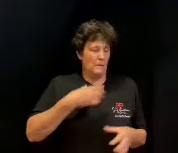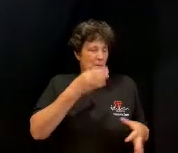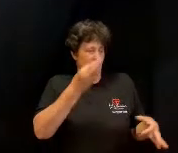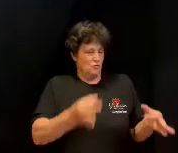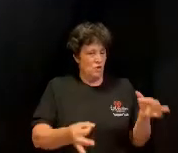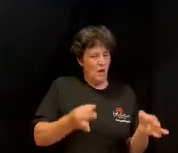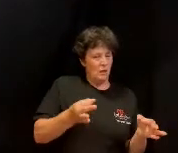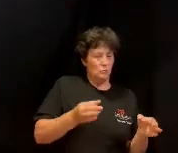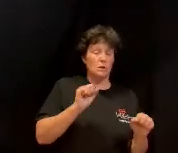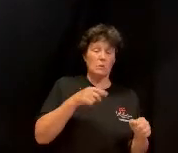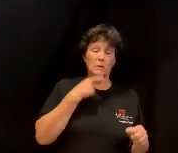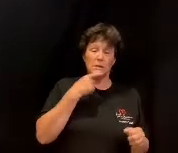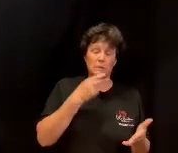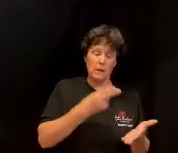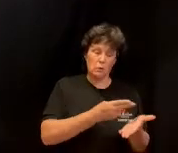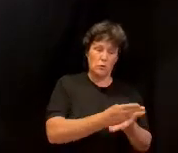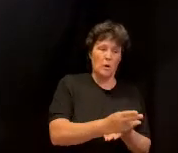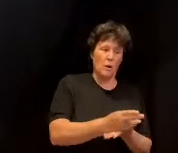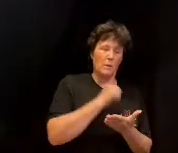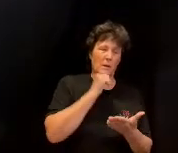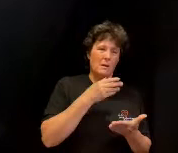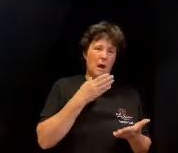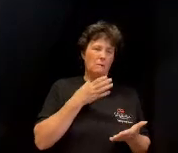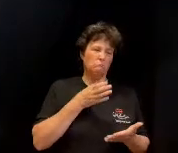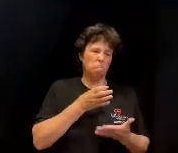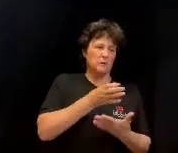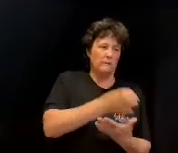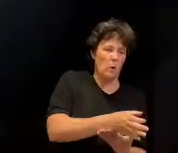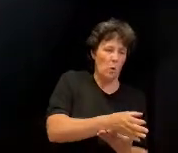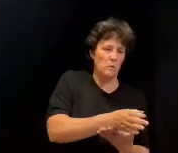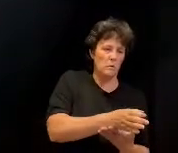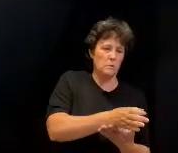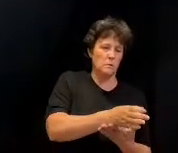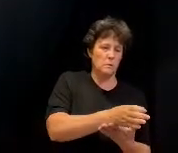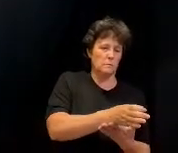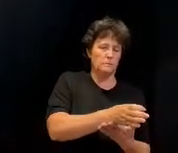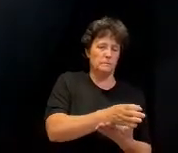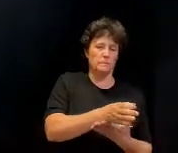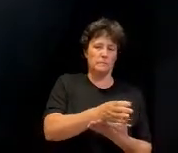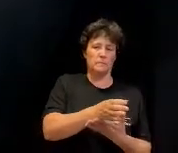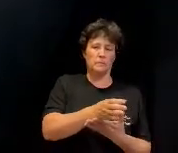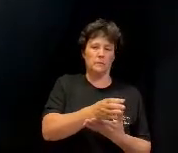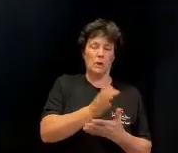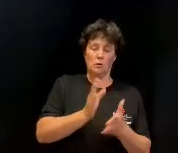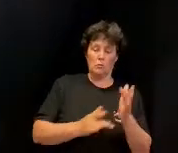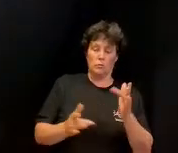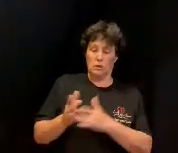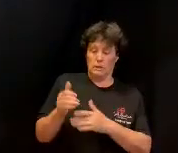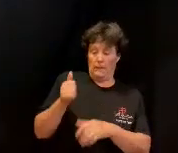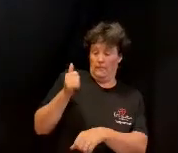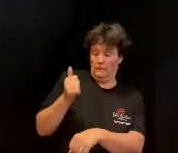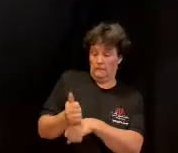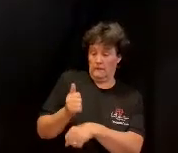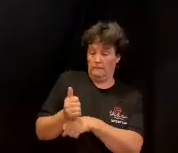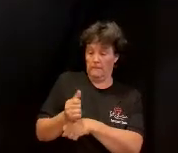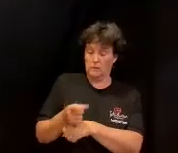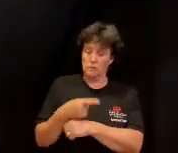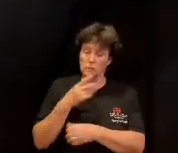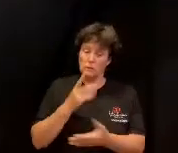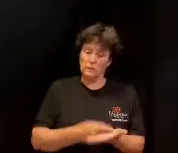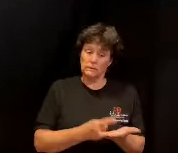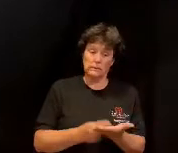truth, but not be critical, right? Jesus is dealing here really about hypocritical judgment. What are you